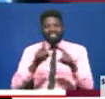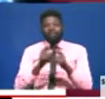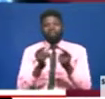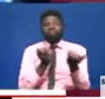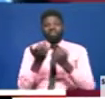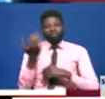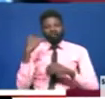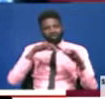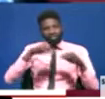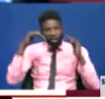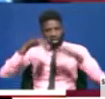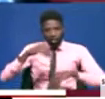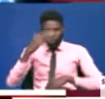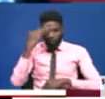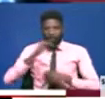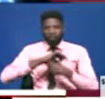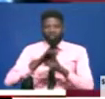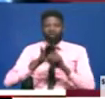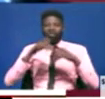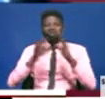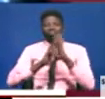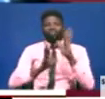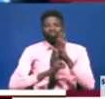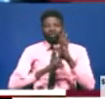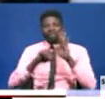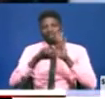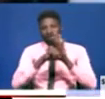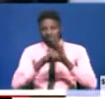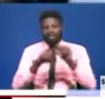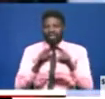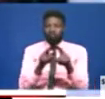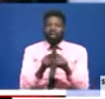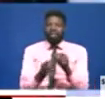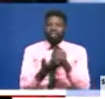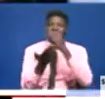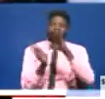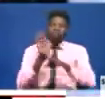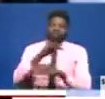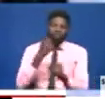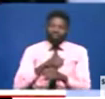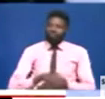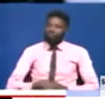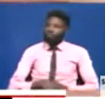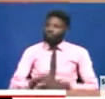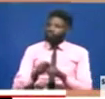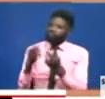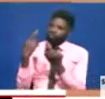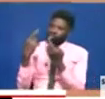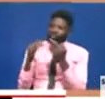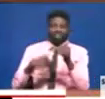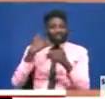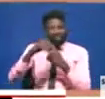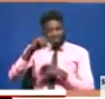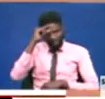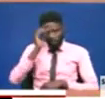of COVID or any other measures negative are being restored to work. They are also hopeful that the incoming administration